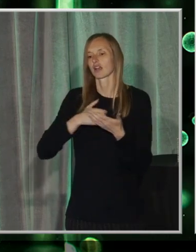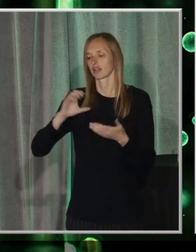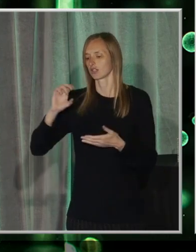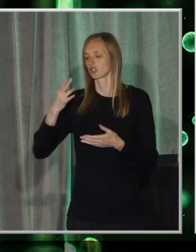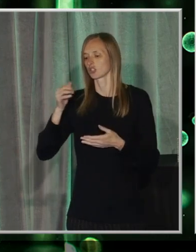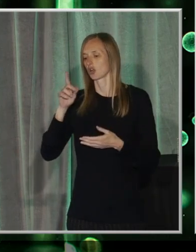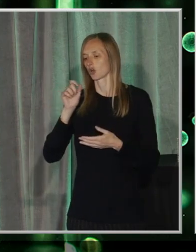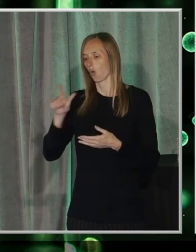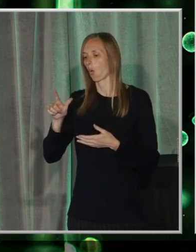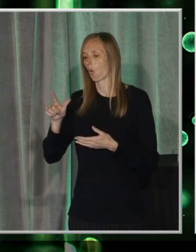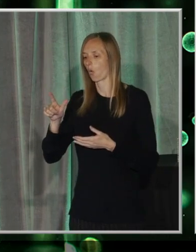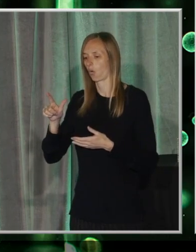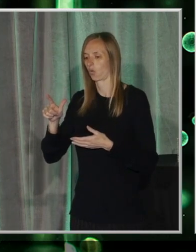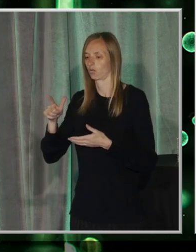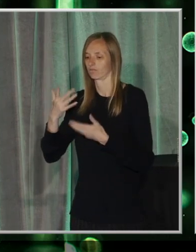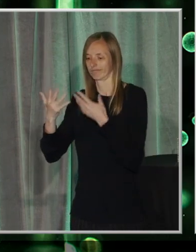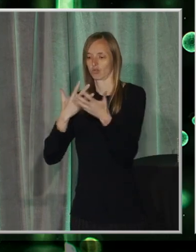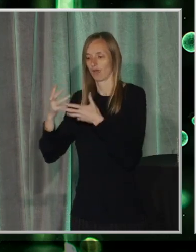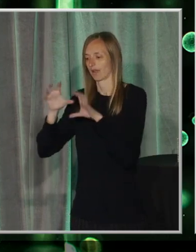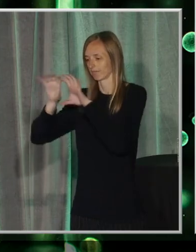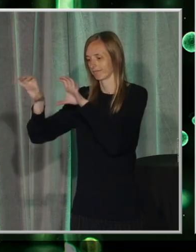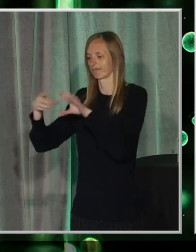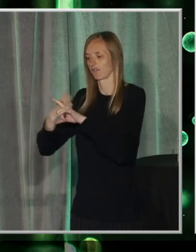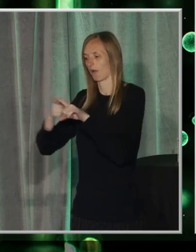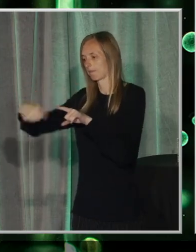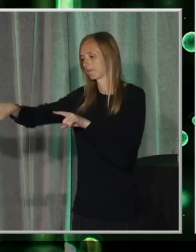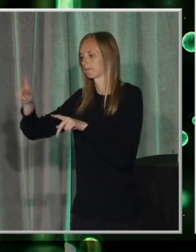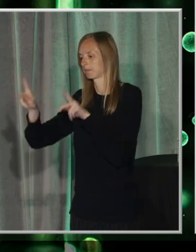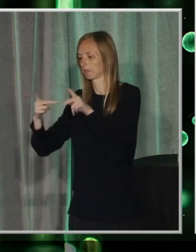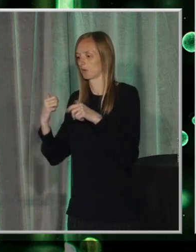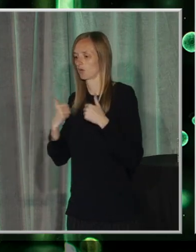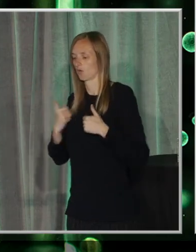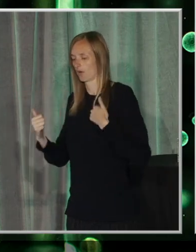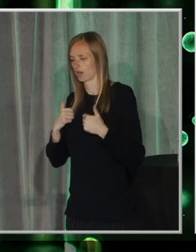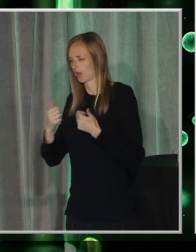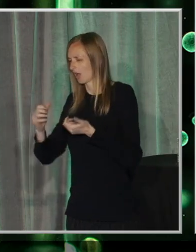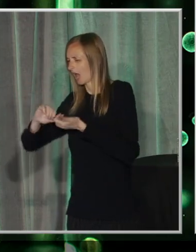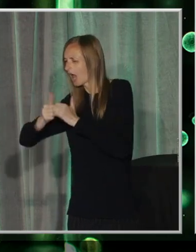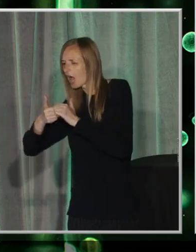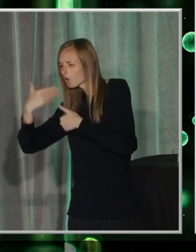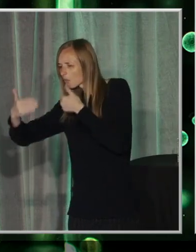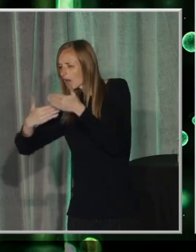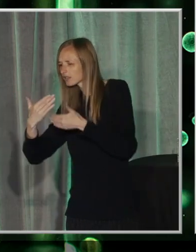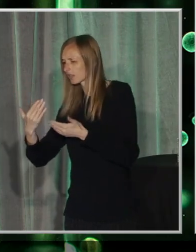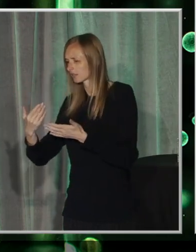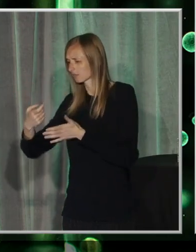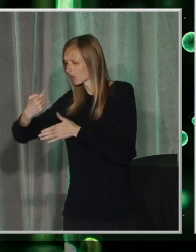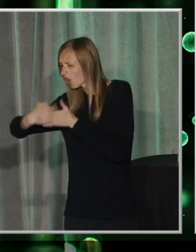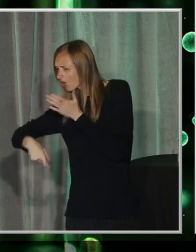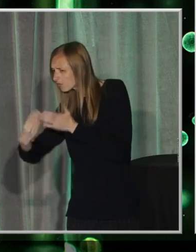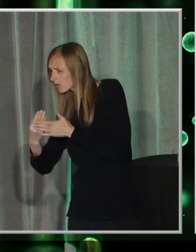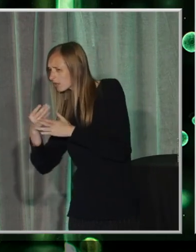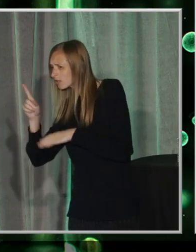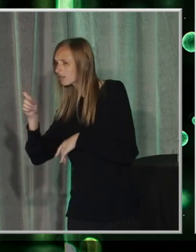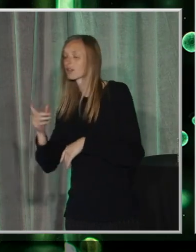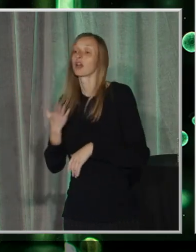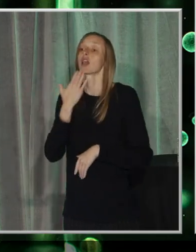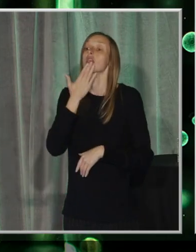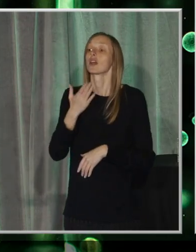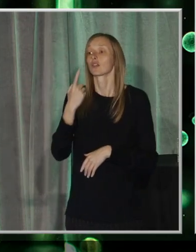from Rwandans? What's the process? Okay, is there any costs involved? Okay, thank you so